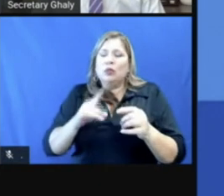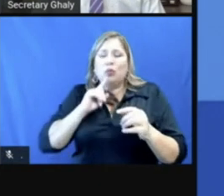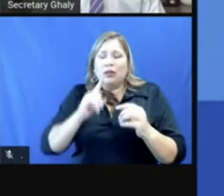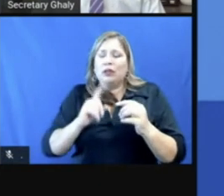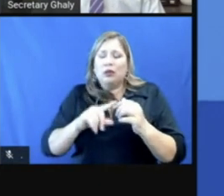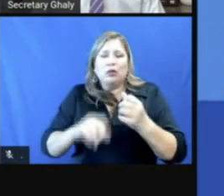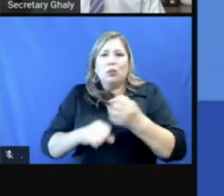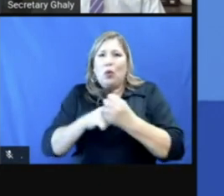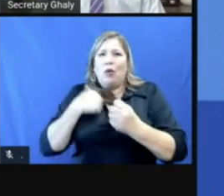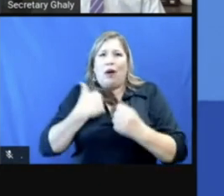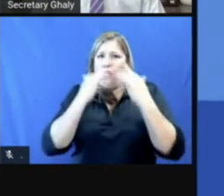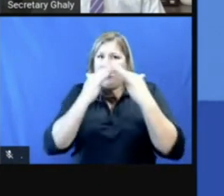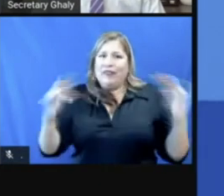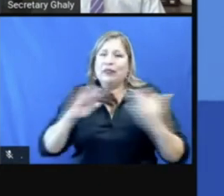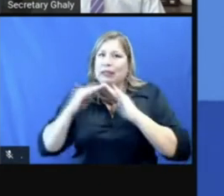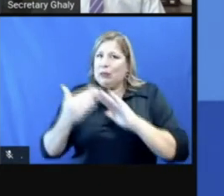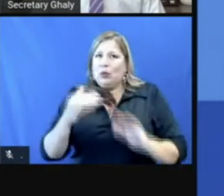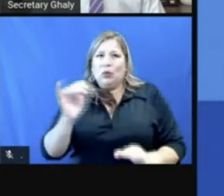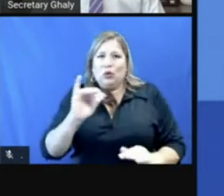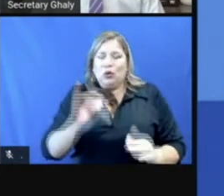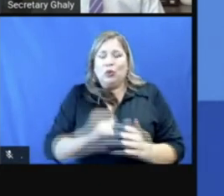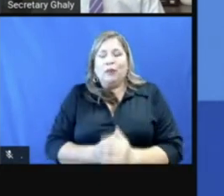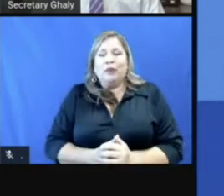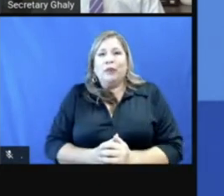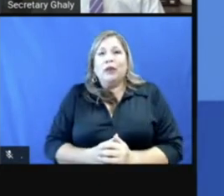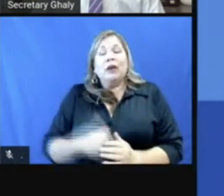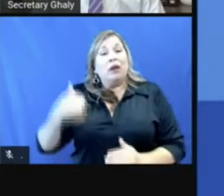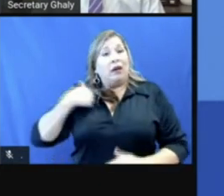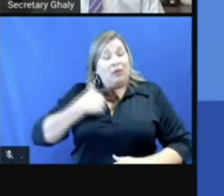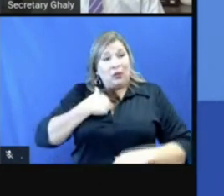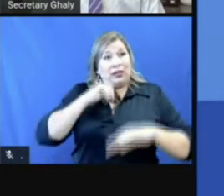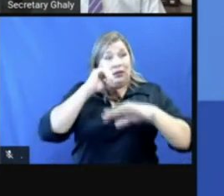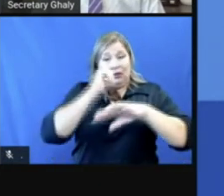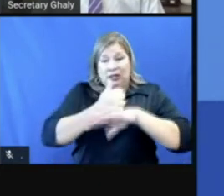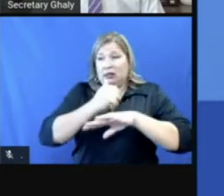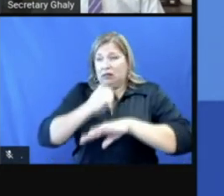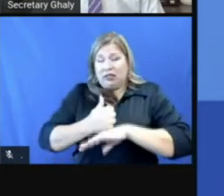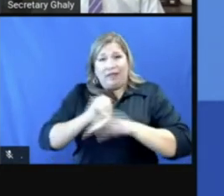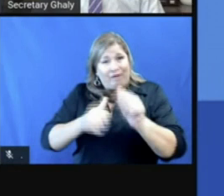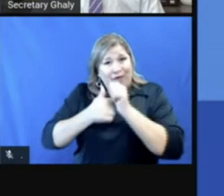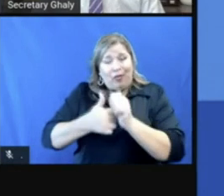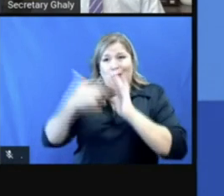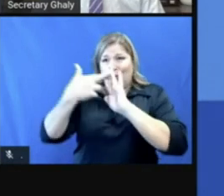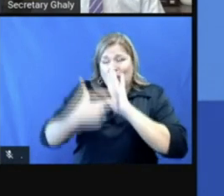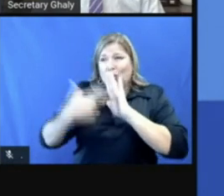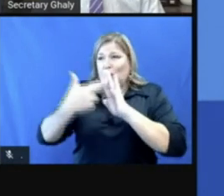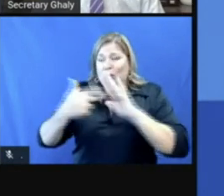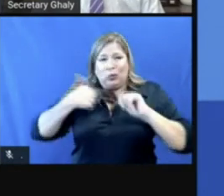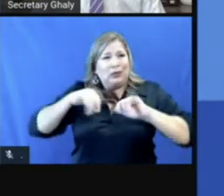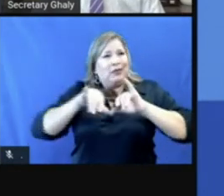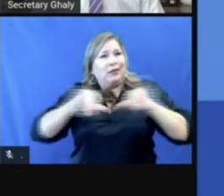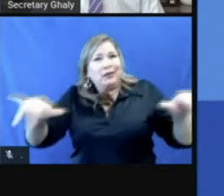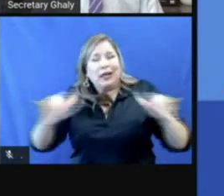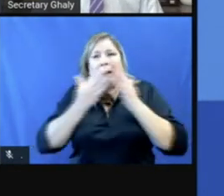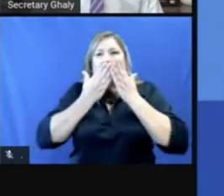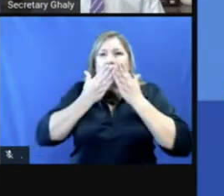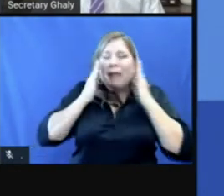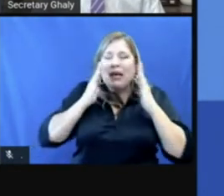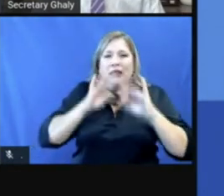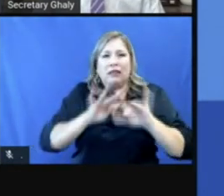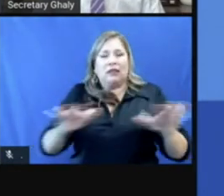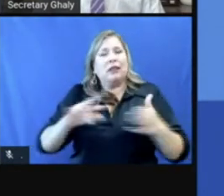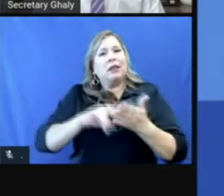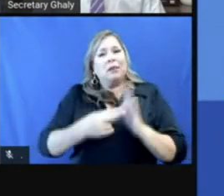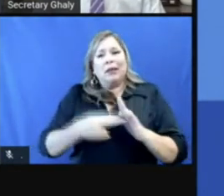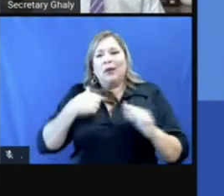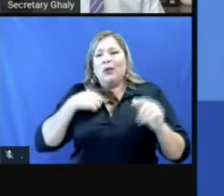avoid more severe actions and restrictions, as we've talked about. And ever so important to remind you that our